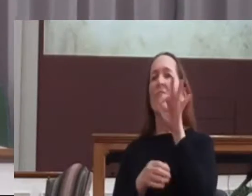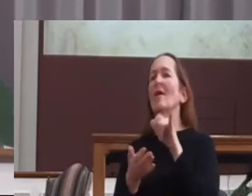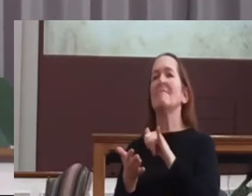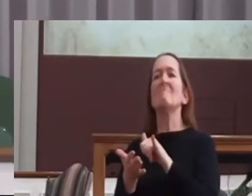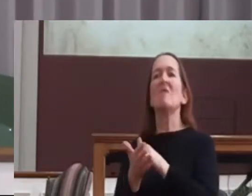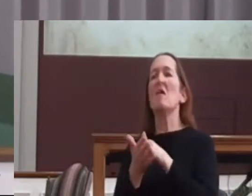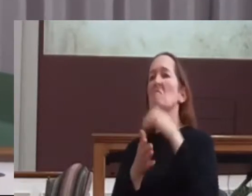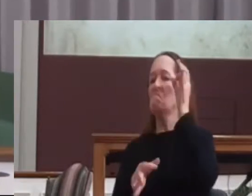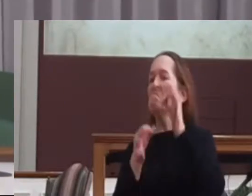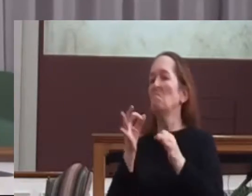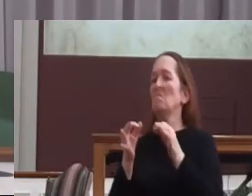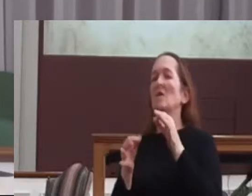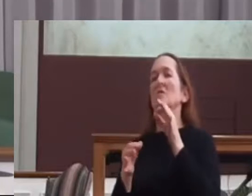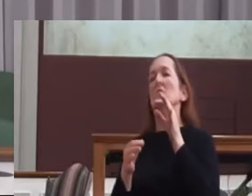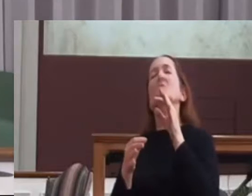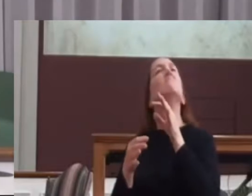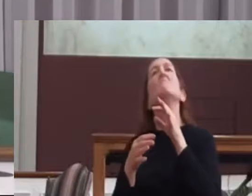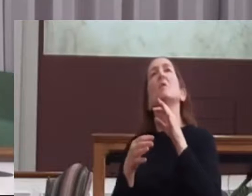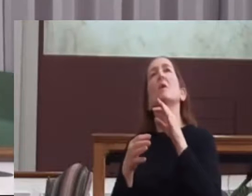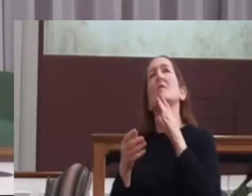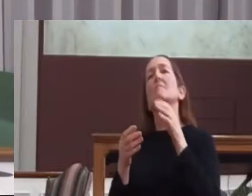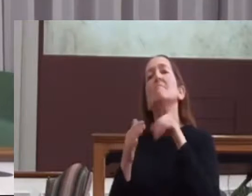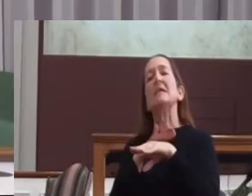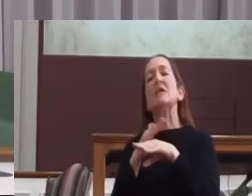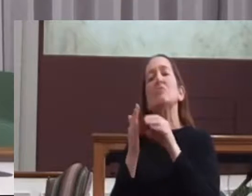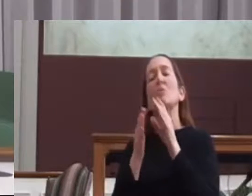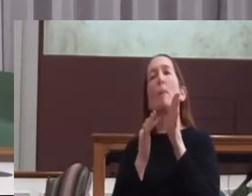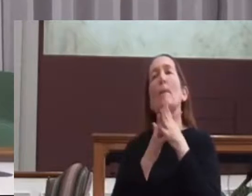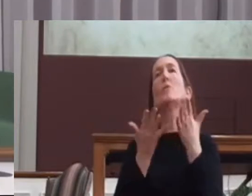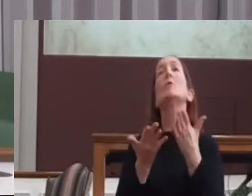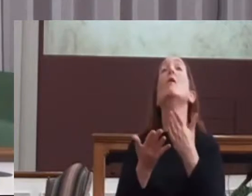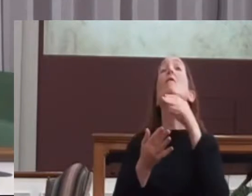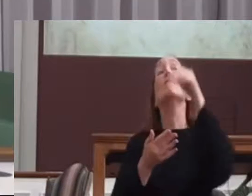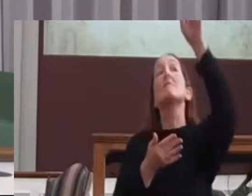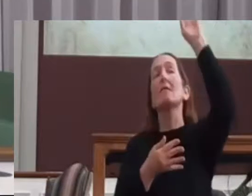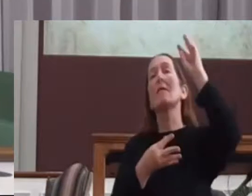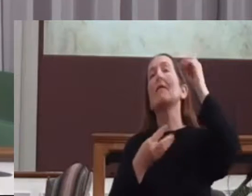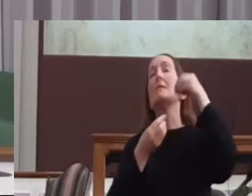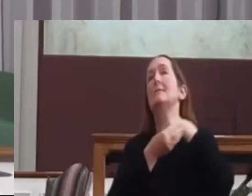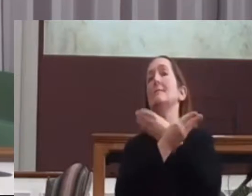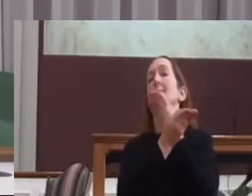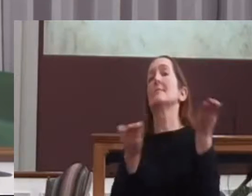itself? No, we don't find that justification anywhere in Scripture.